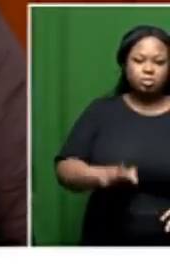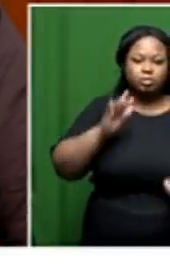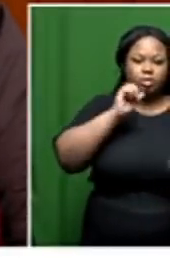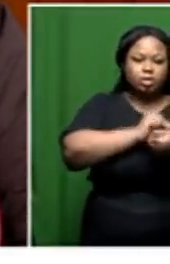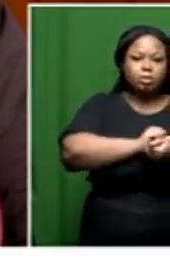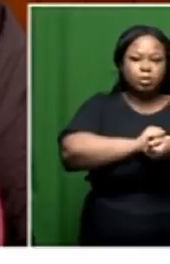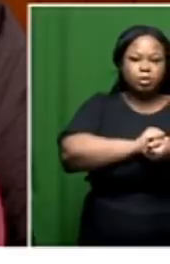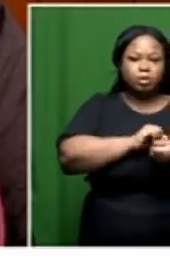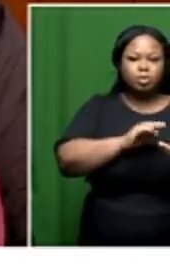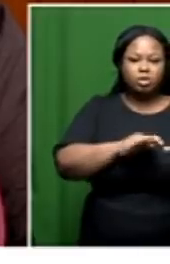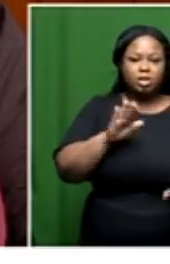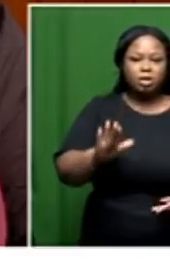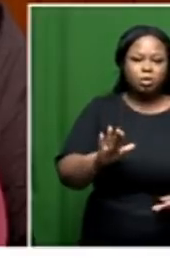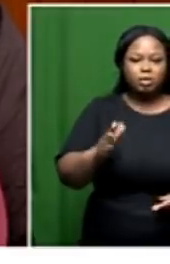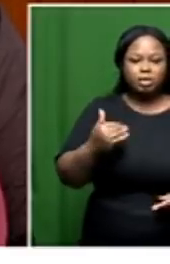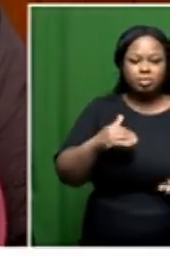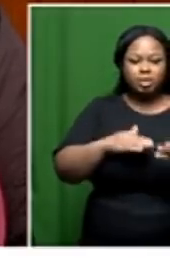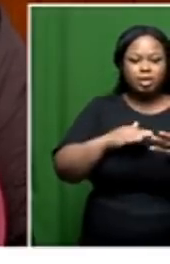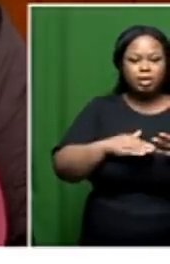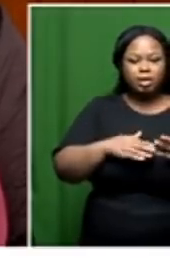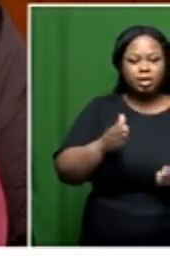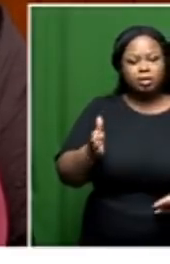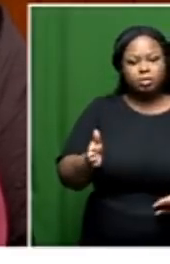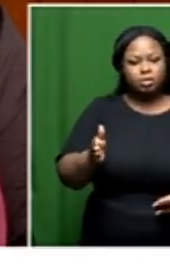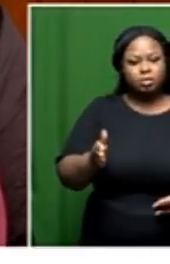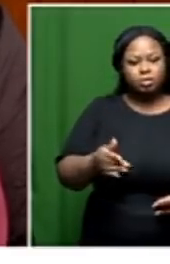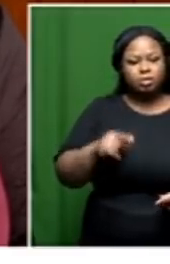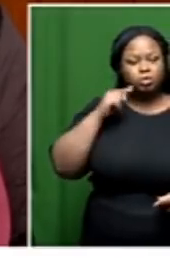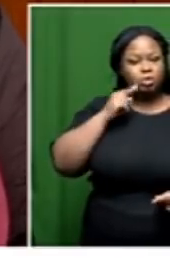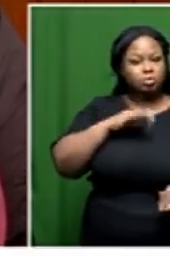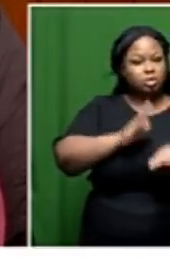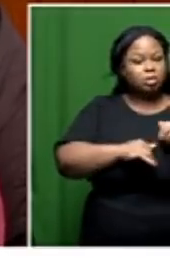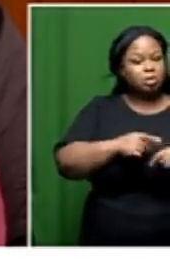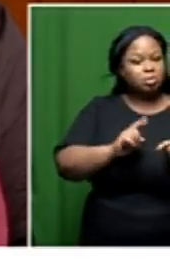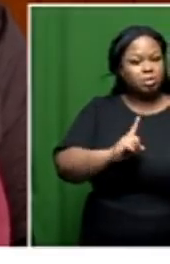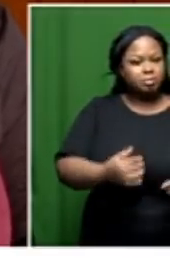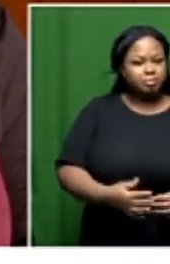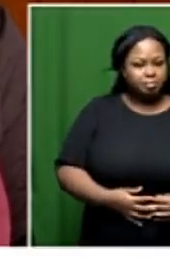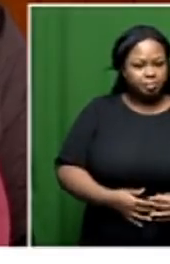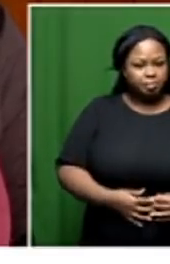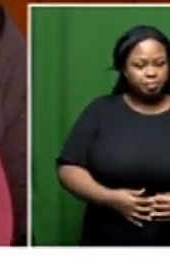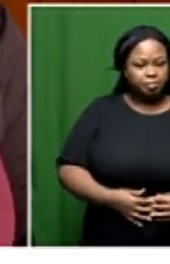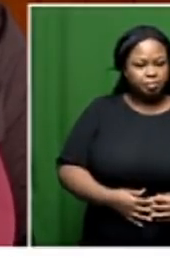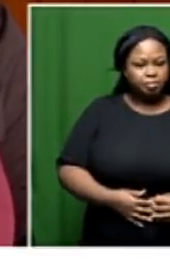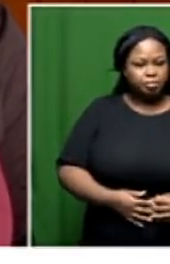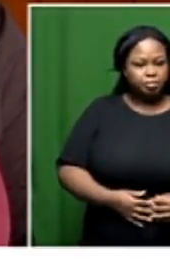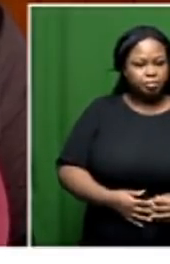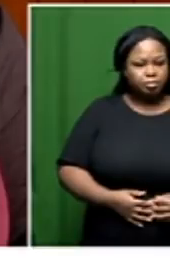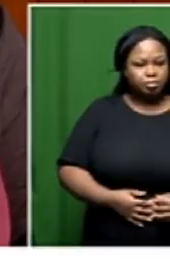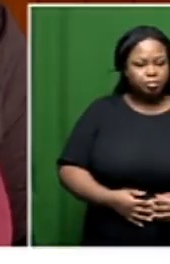and where we are at this morning. What will he be appearing on, the charges that is?